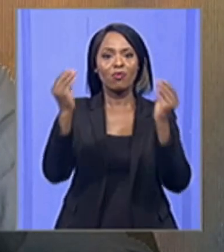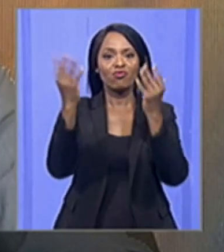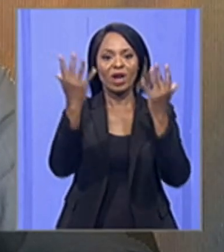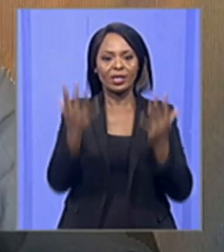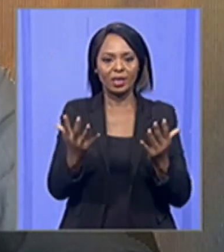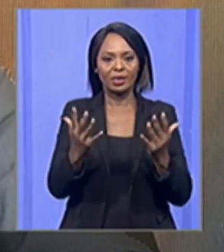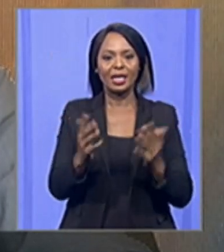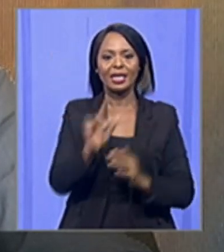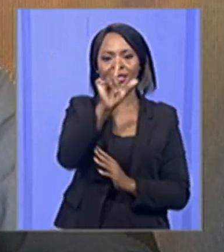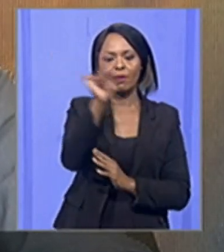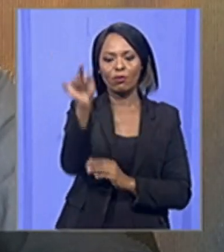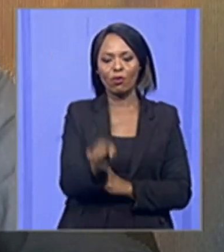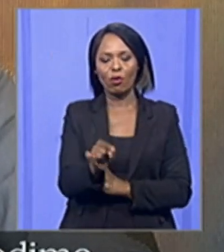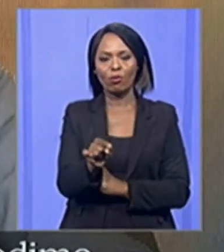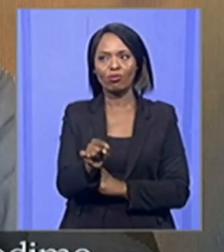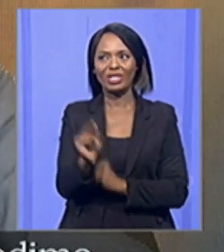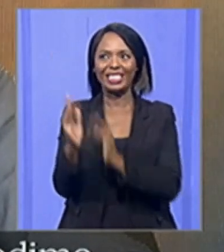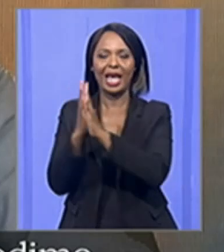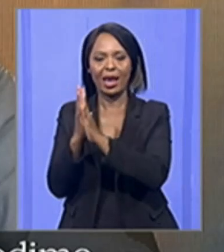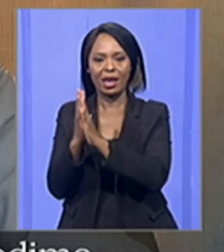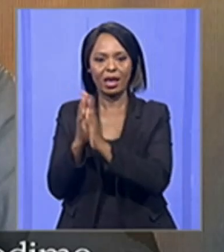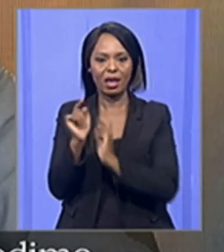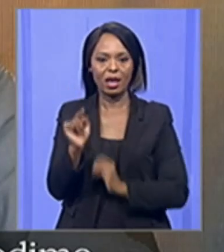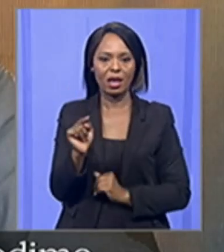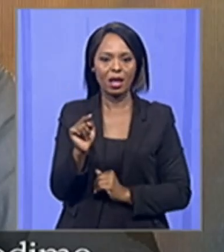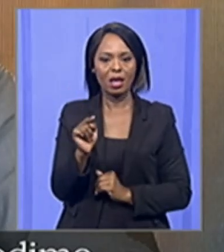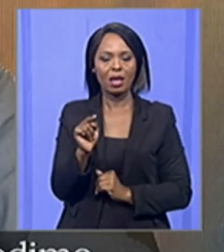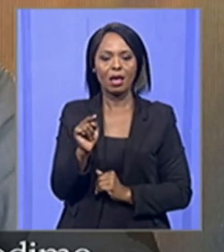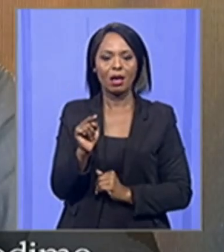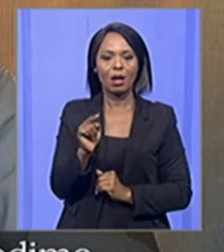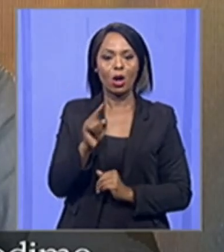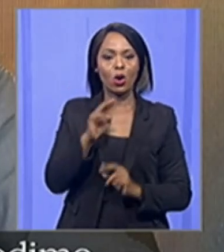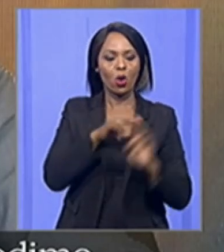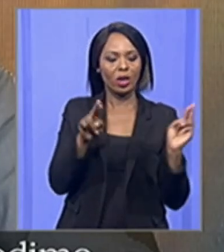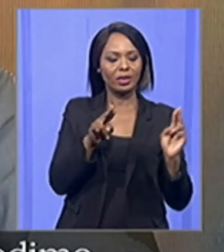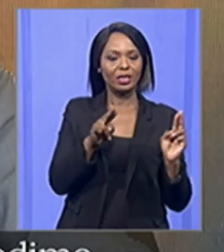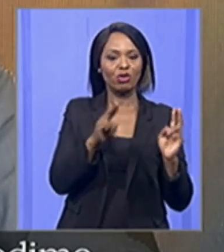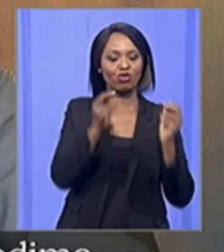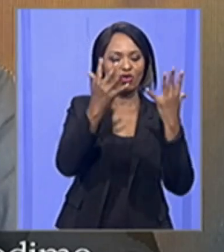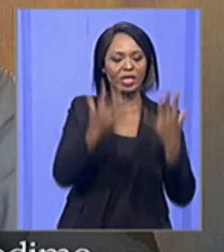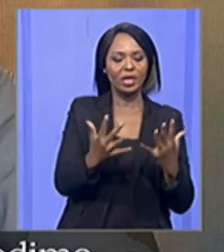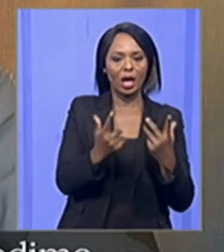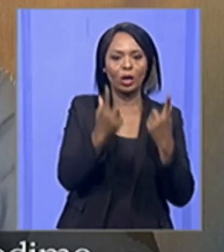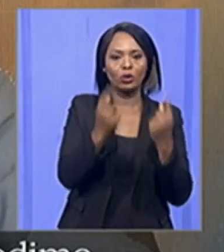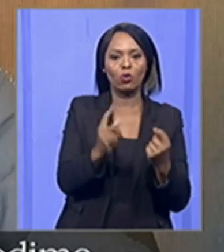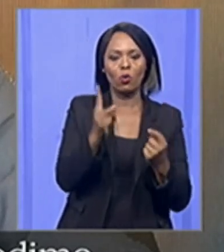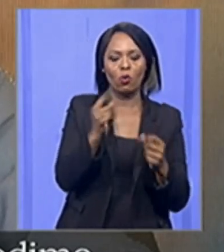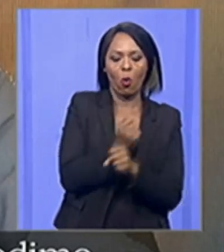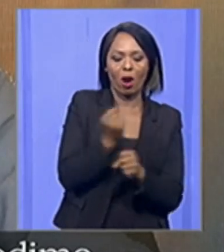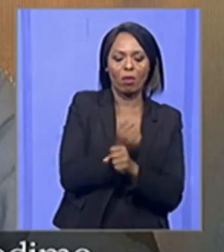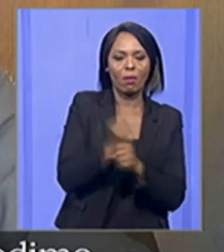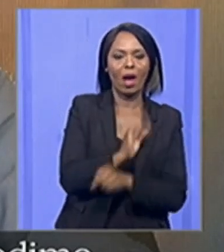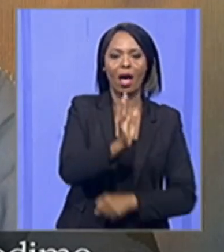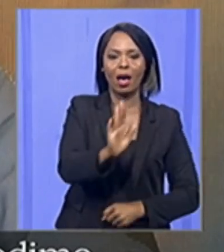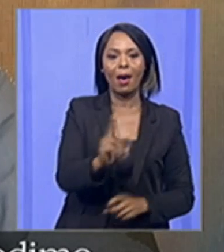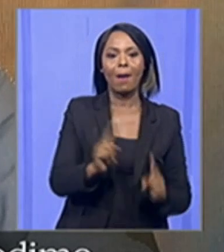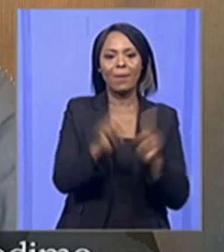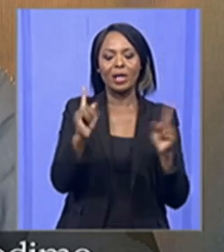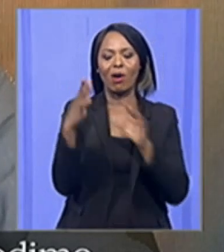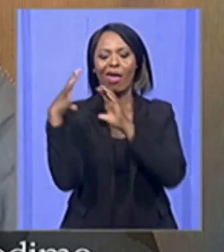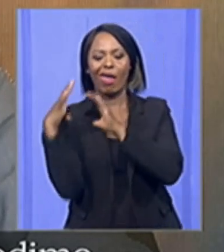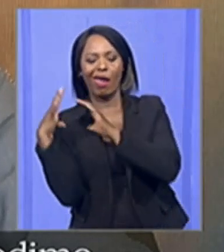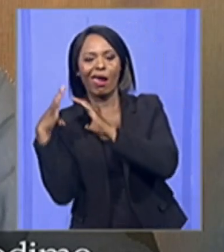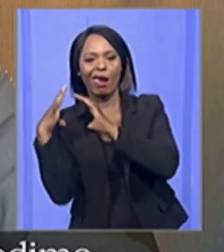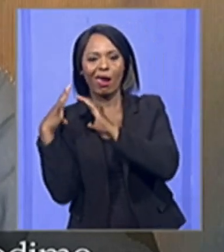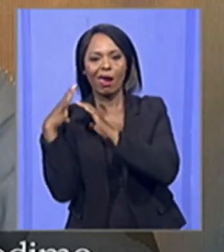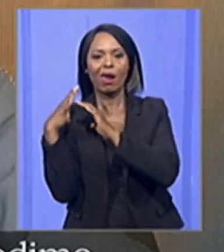out of 10, not because Treasury didn't do what they're supposed to. It's because of the constraints that lie outside of what they